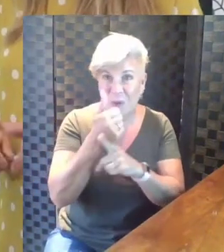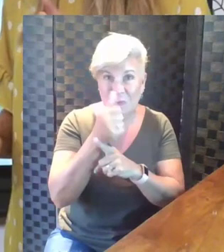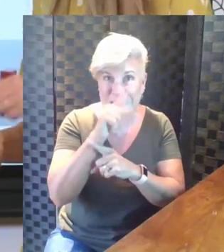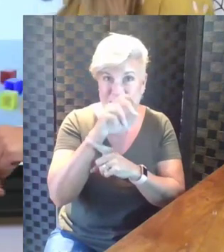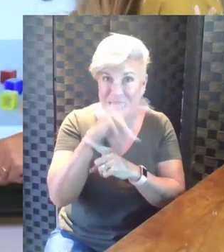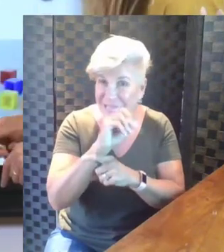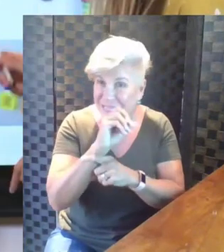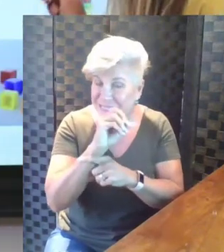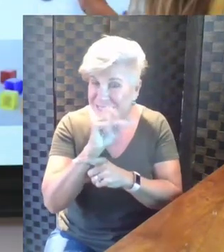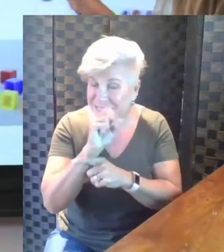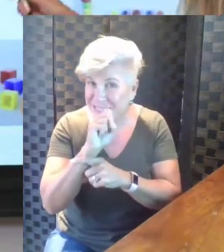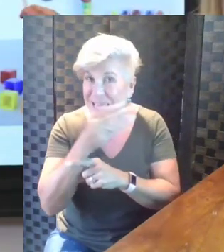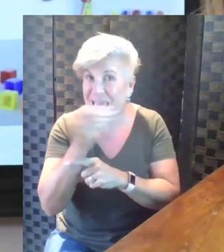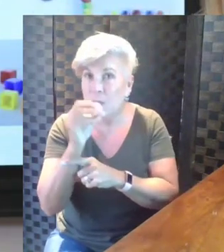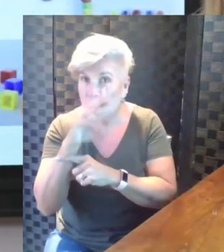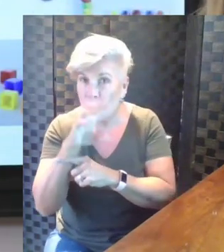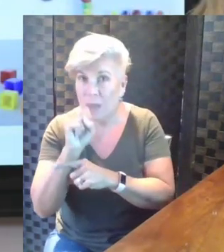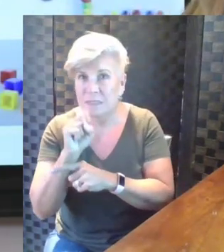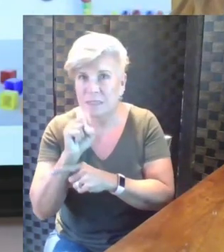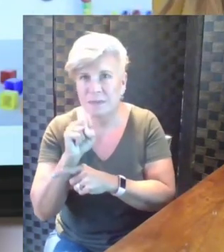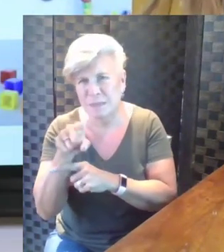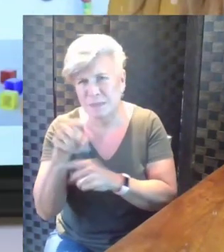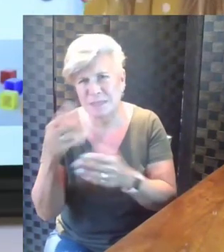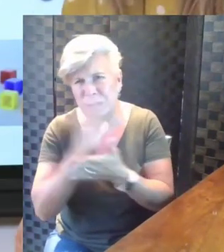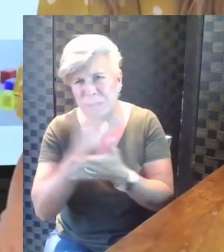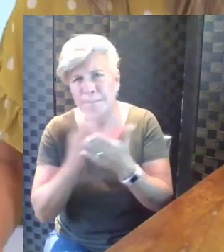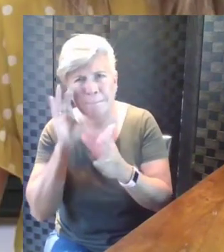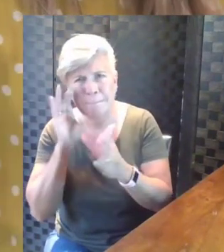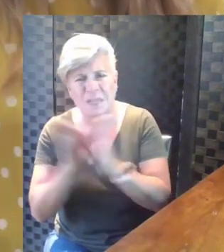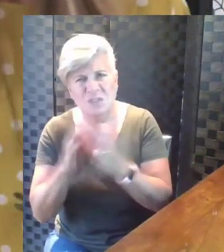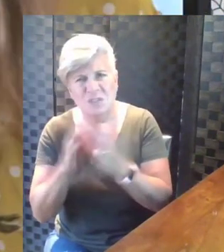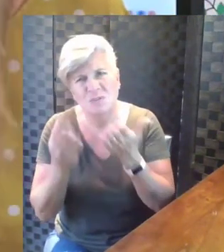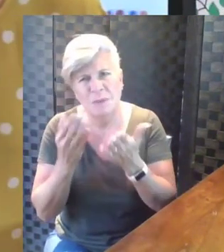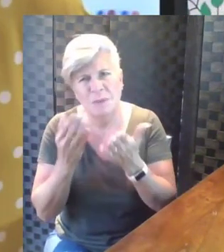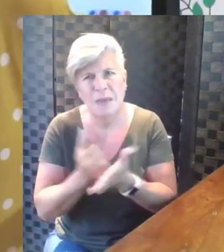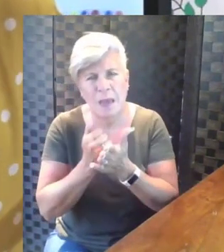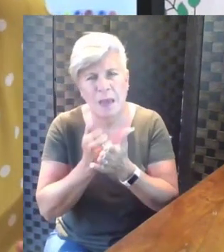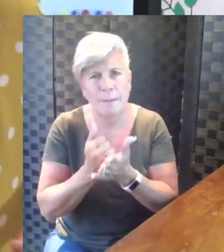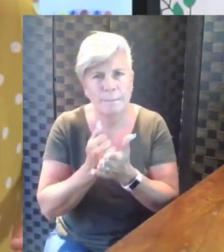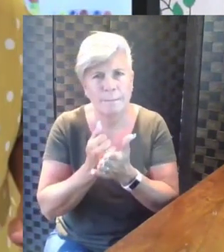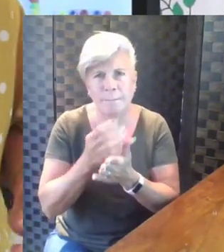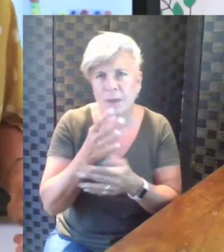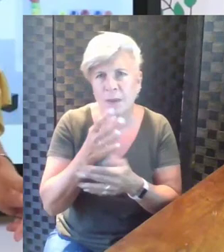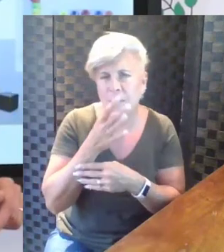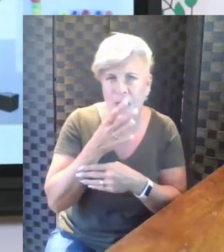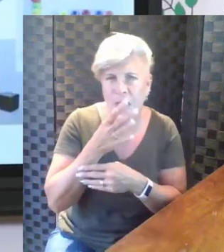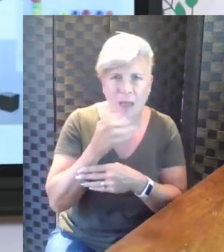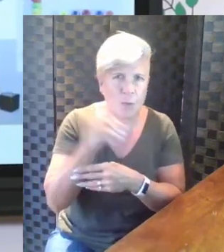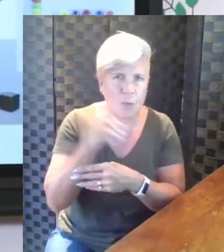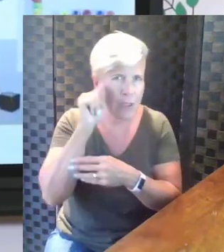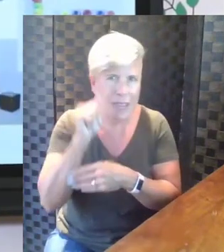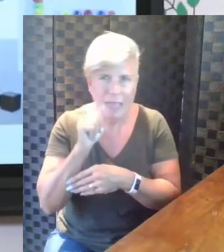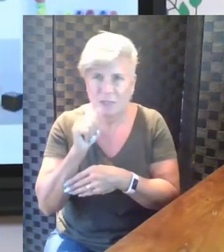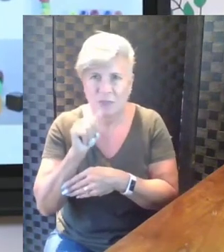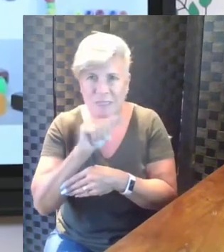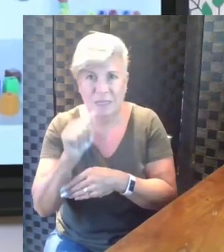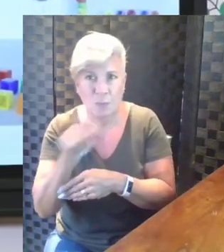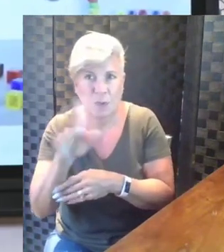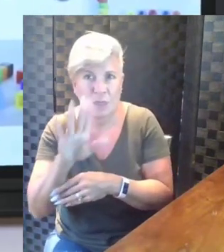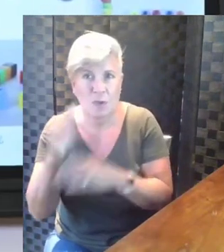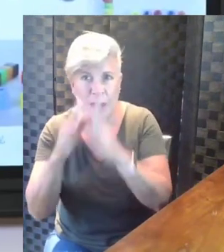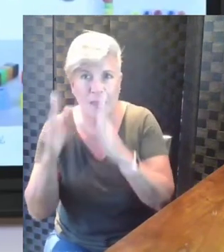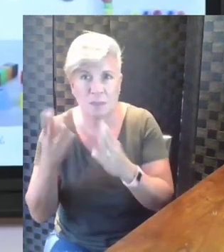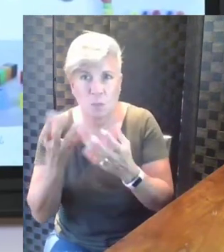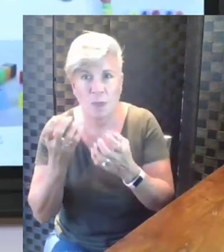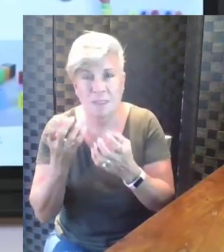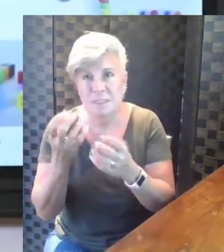ones at home. Now I stuck a few pictures in here to kind of help in case mom or aunt or anyone at your house wants